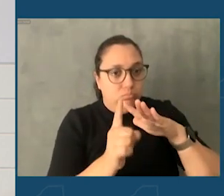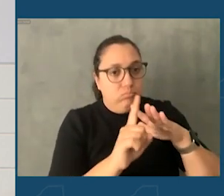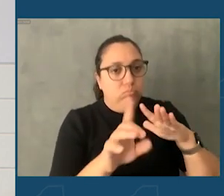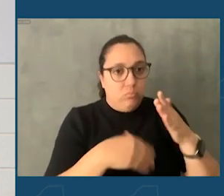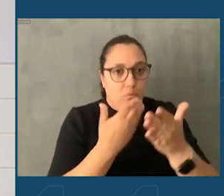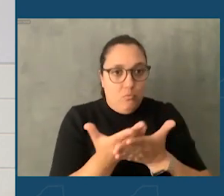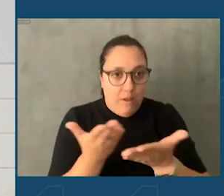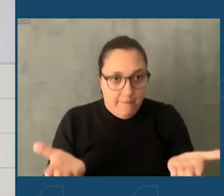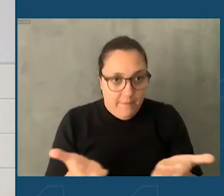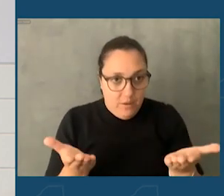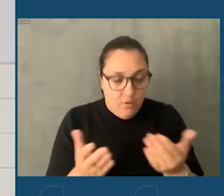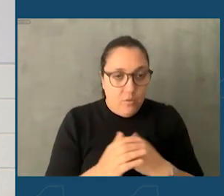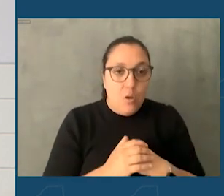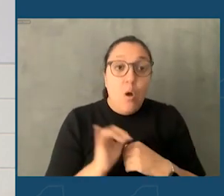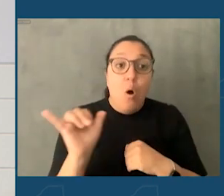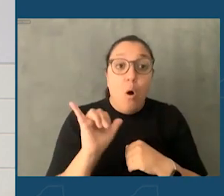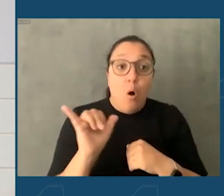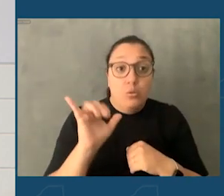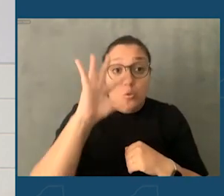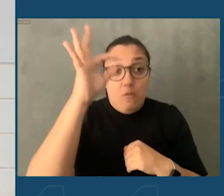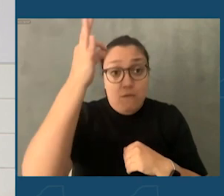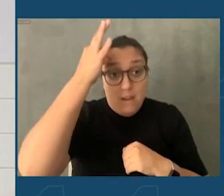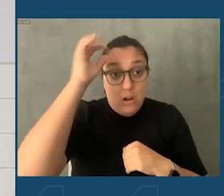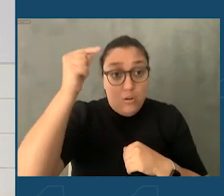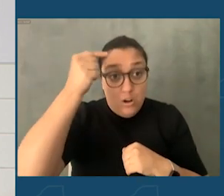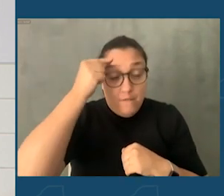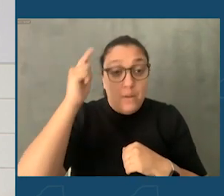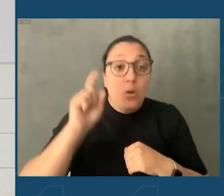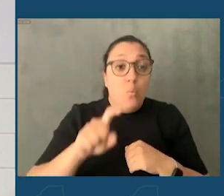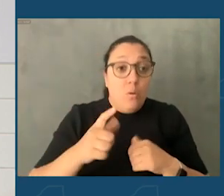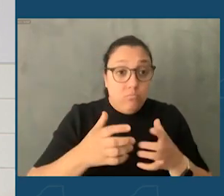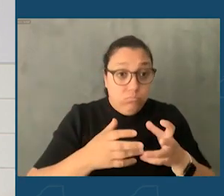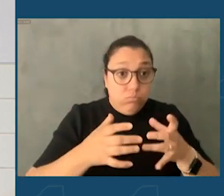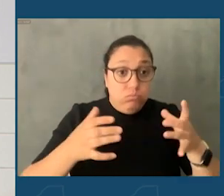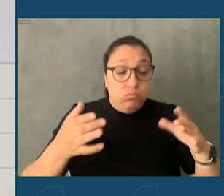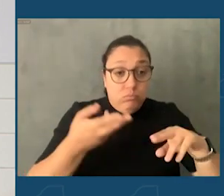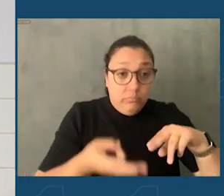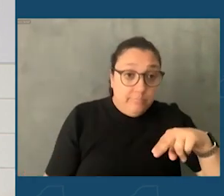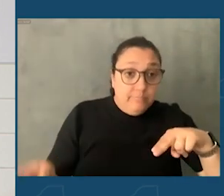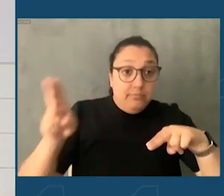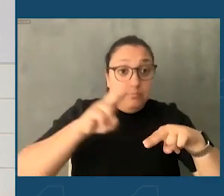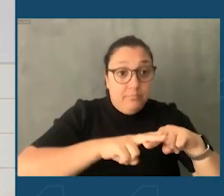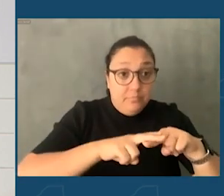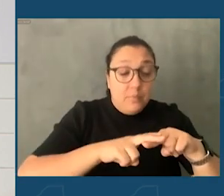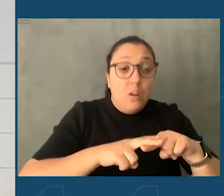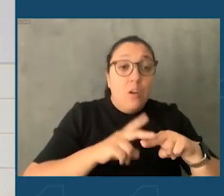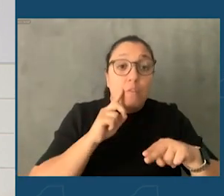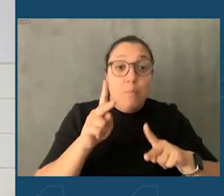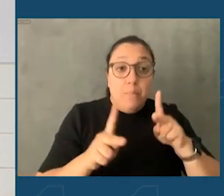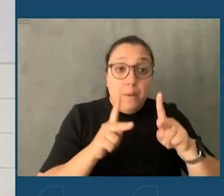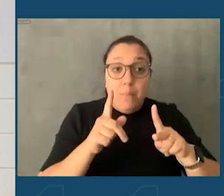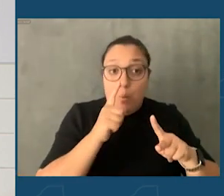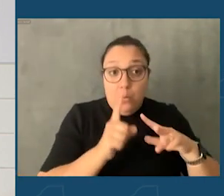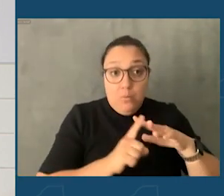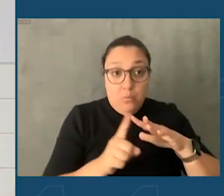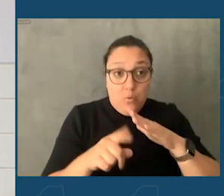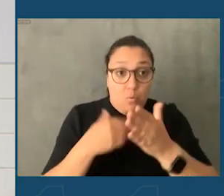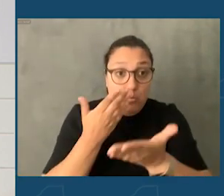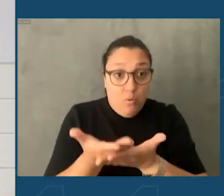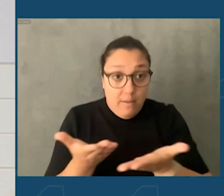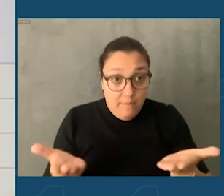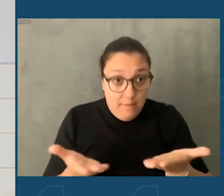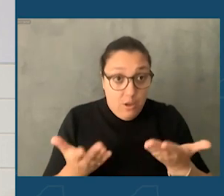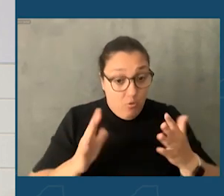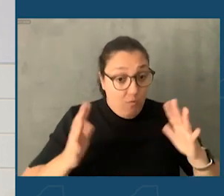also expand and extend access to humanitarian parole for asylum seekers already in the United